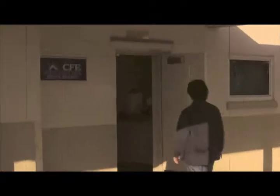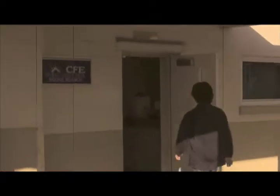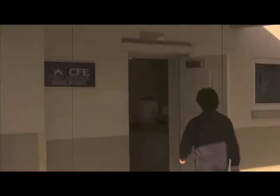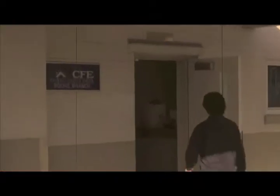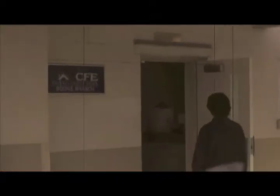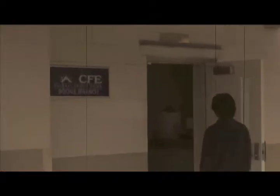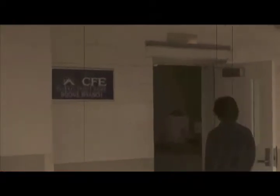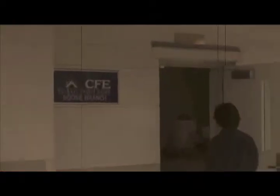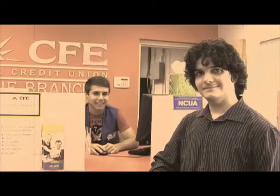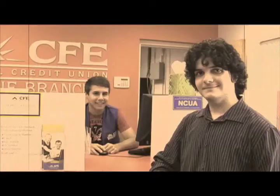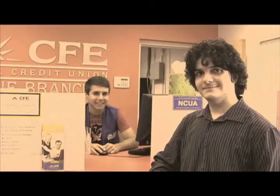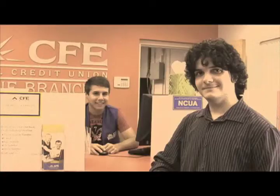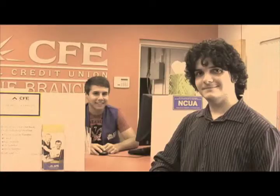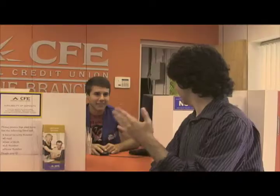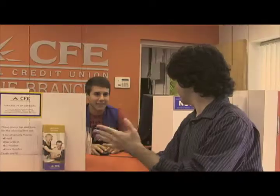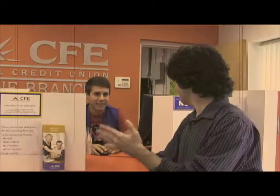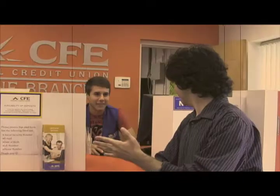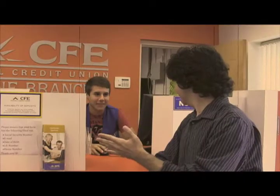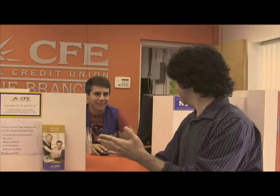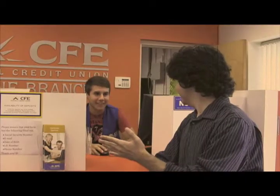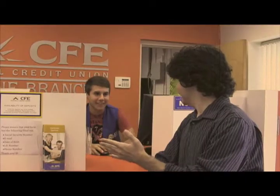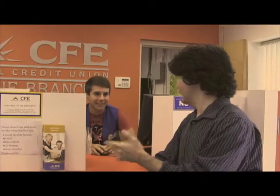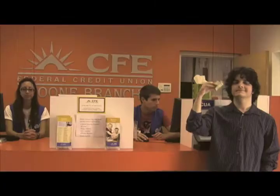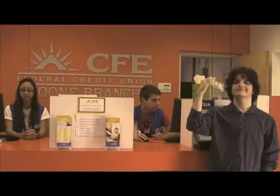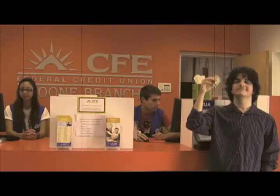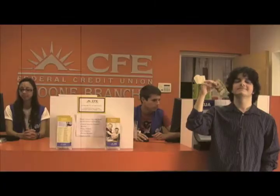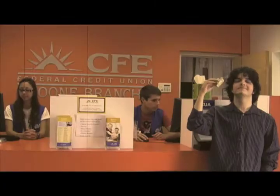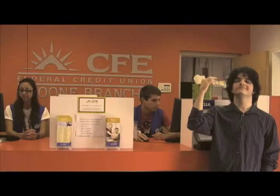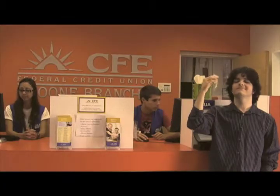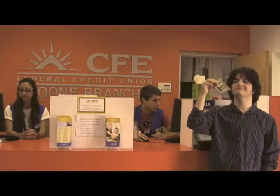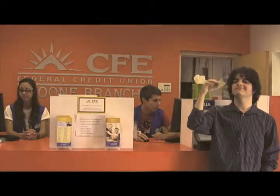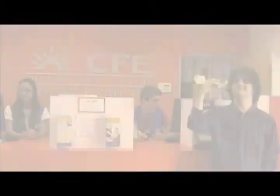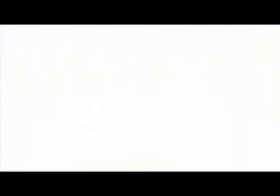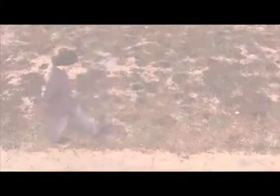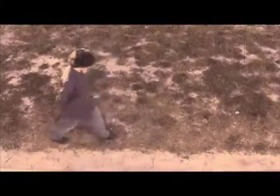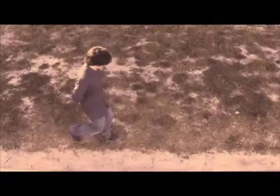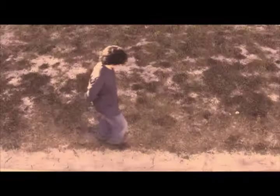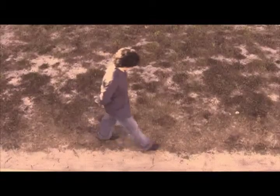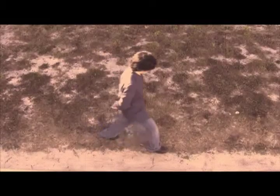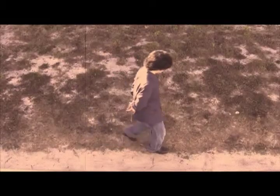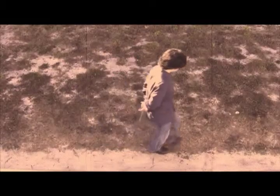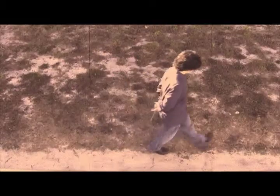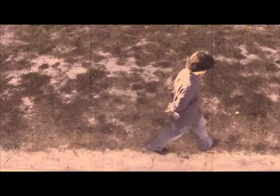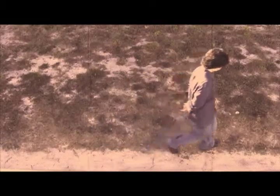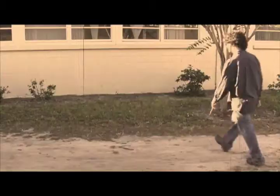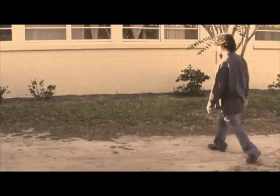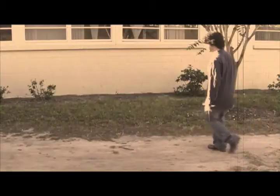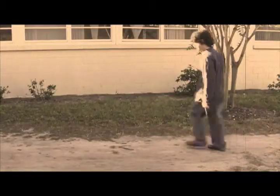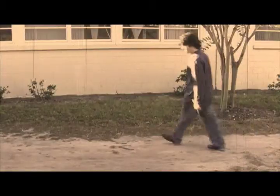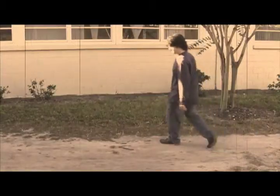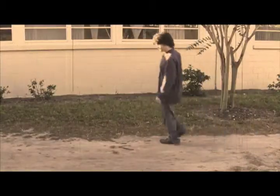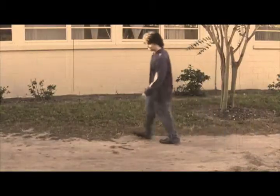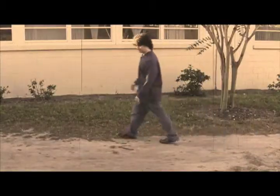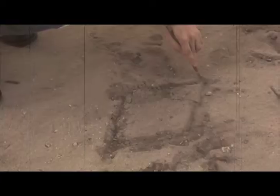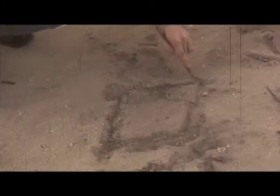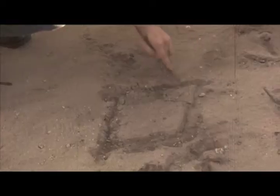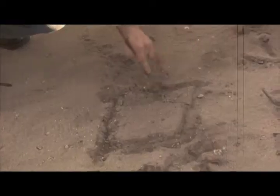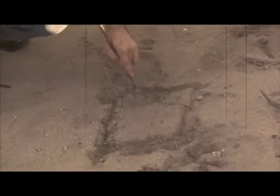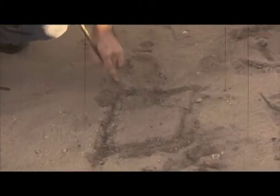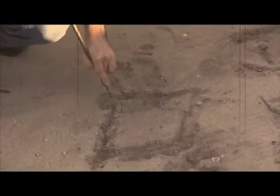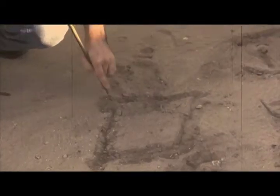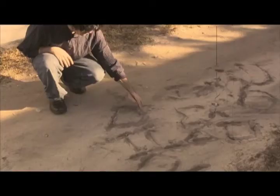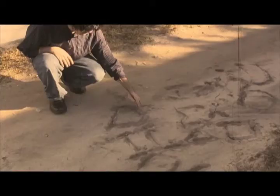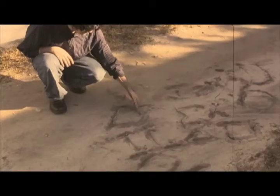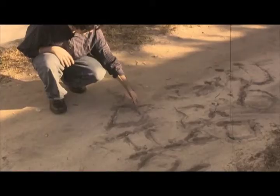He doesn't open accounts at CFE. He opens CFE. He has ruined the theory of relativity